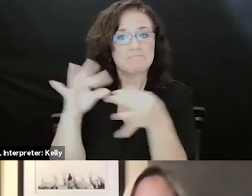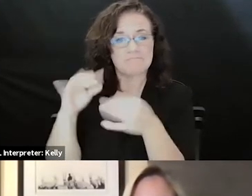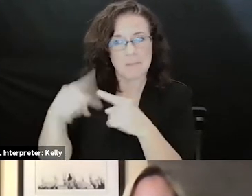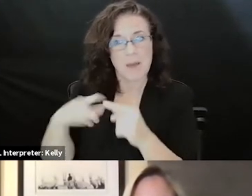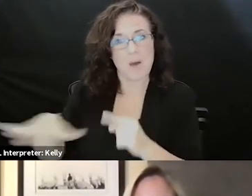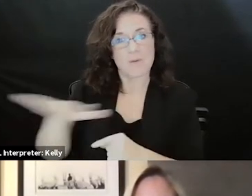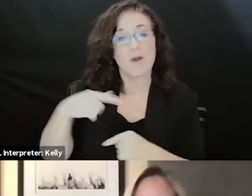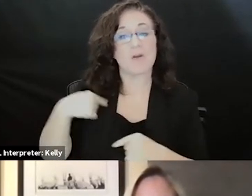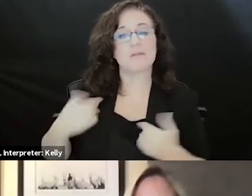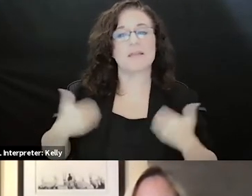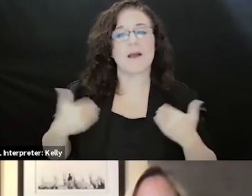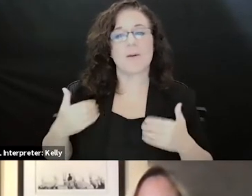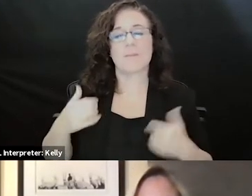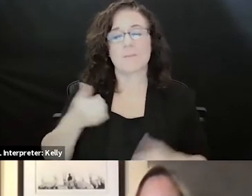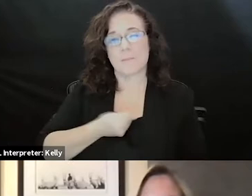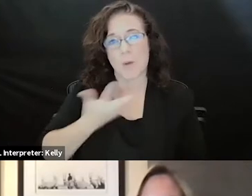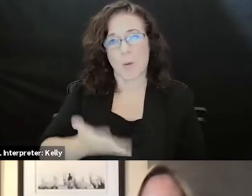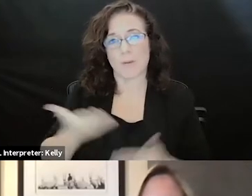barbara county